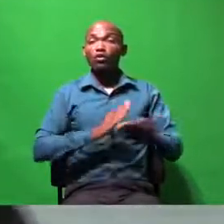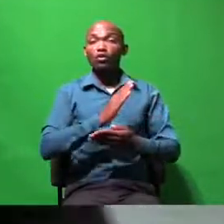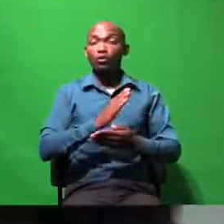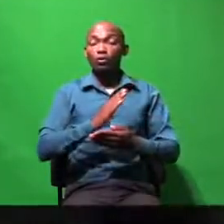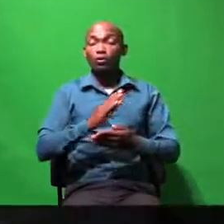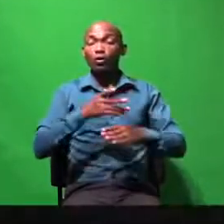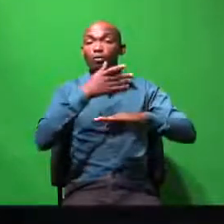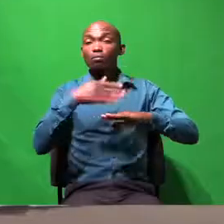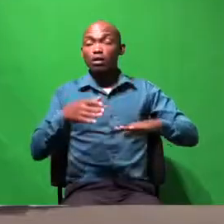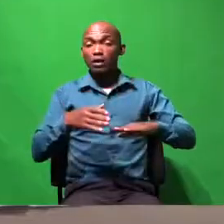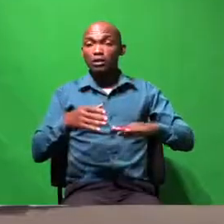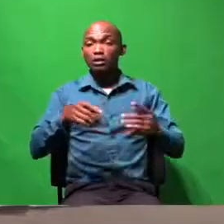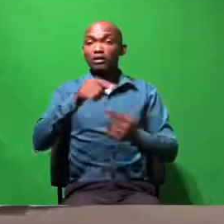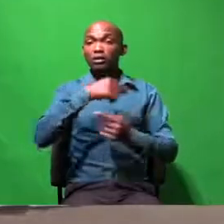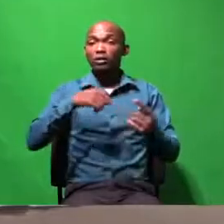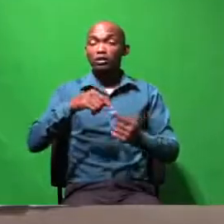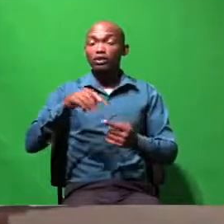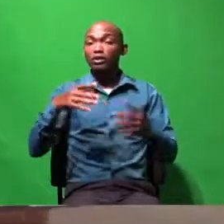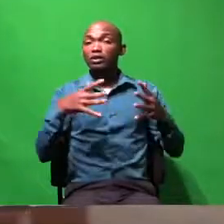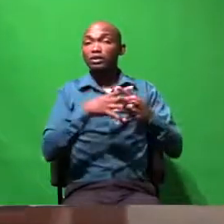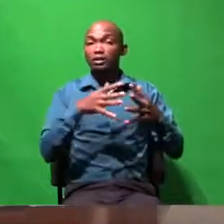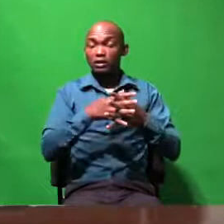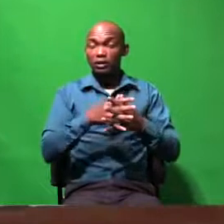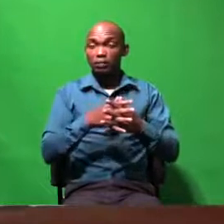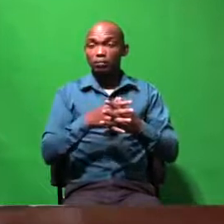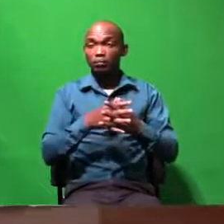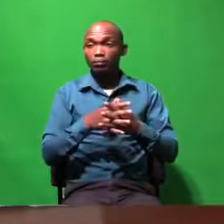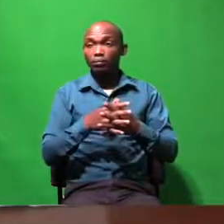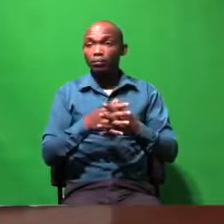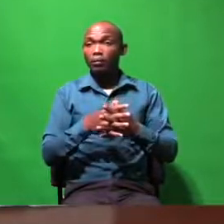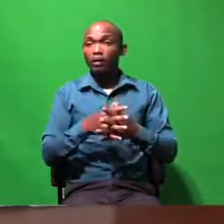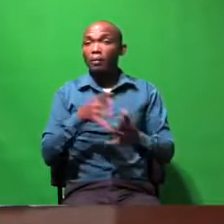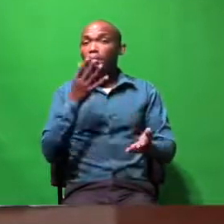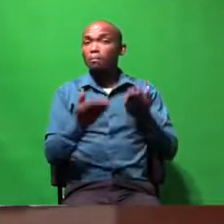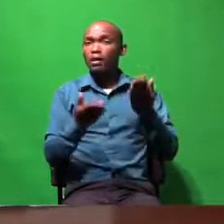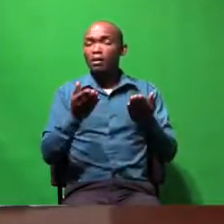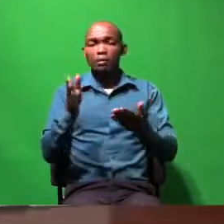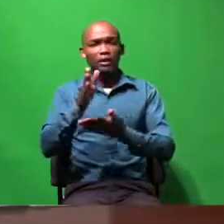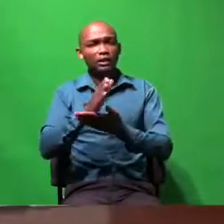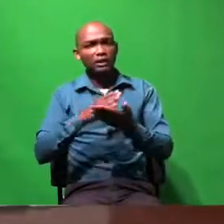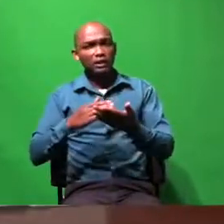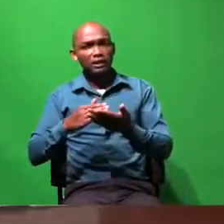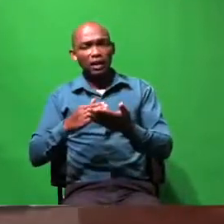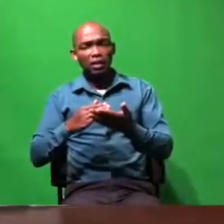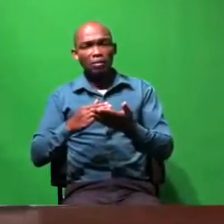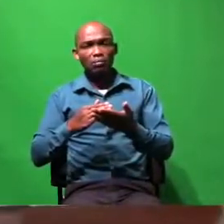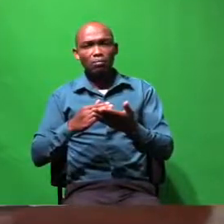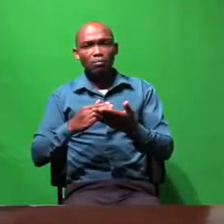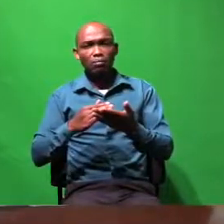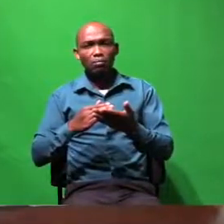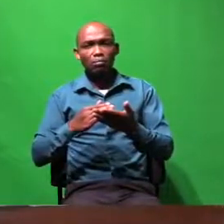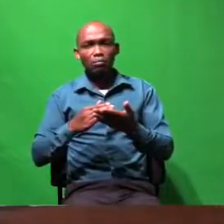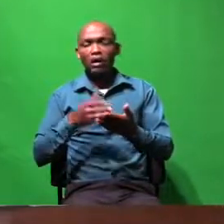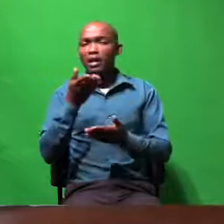blood circulatory system. Any question? Maybe there is some area were difficult for